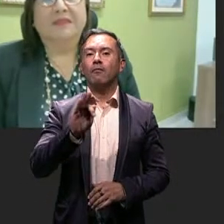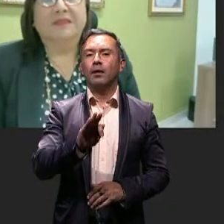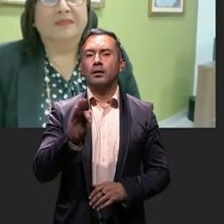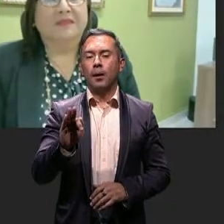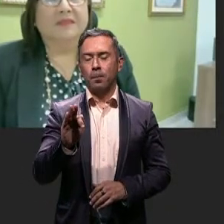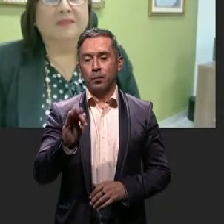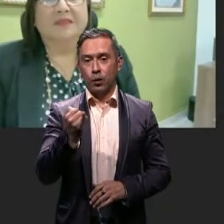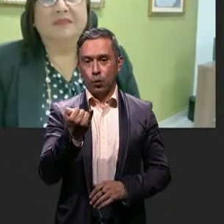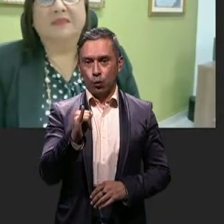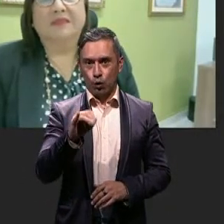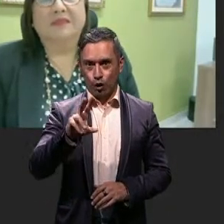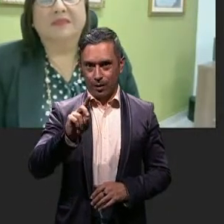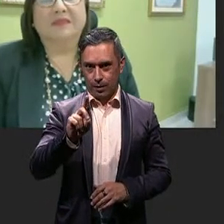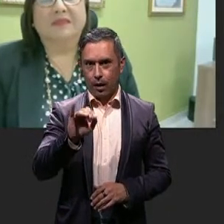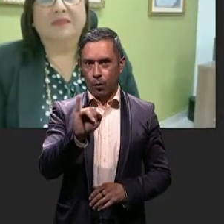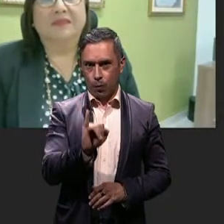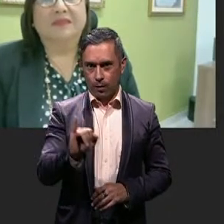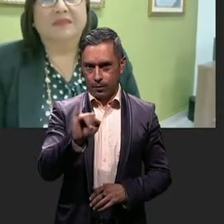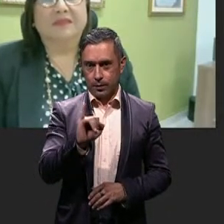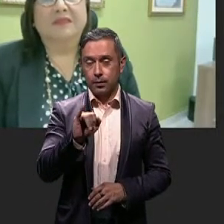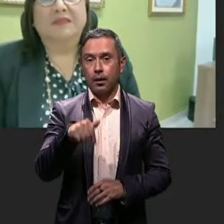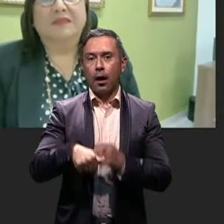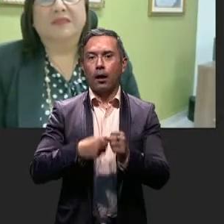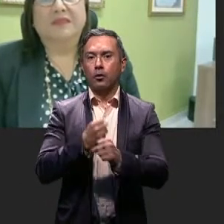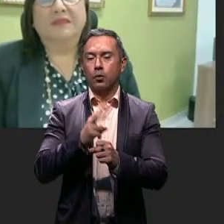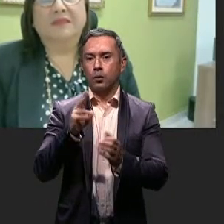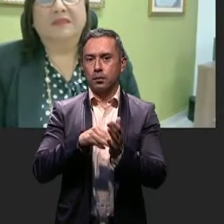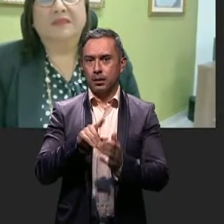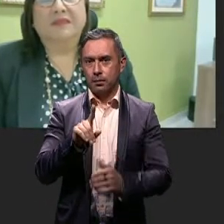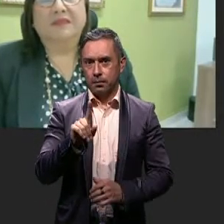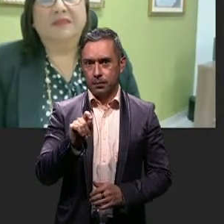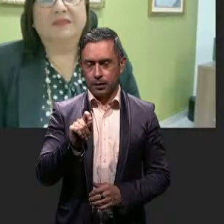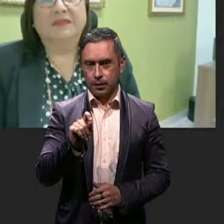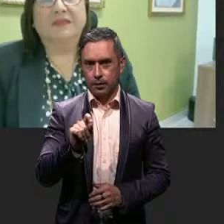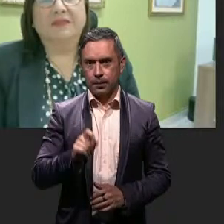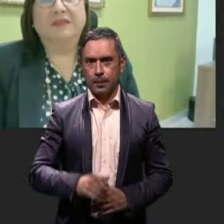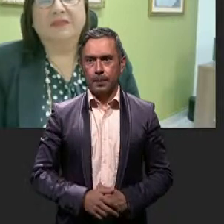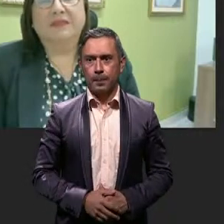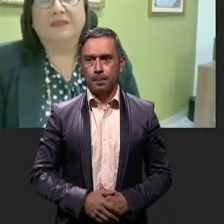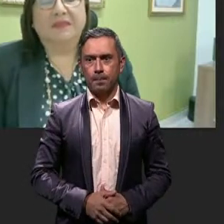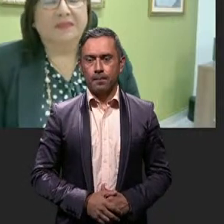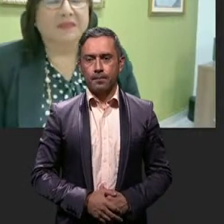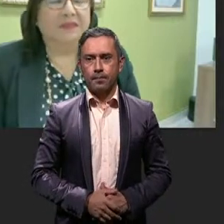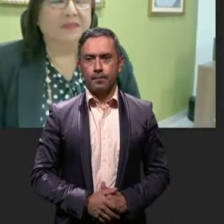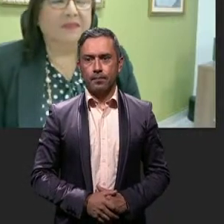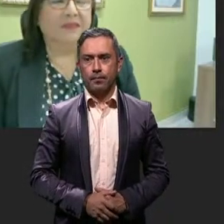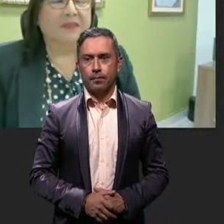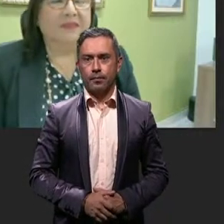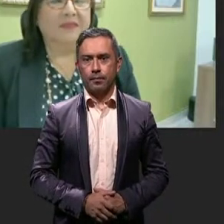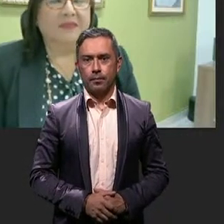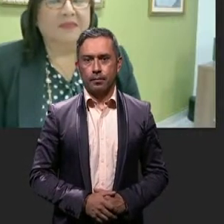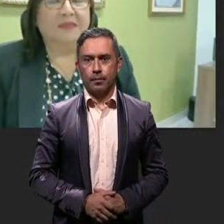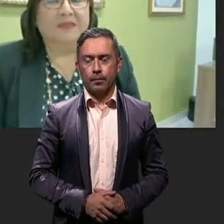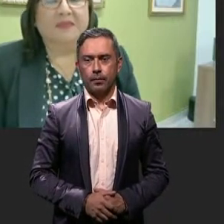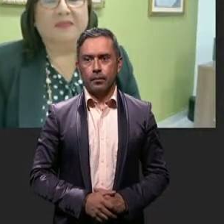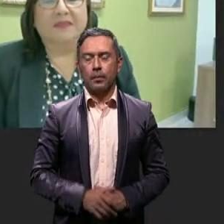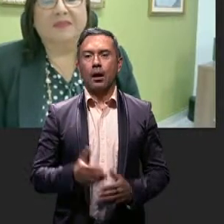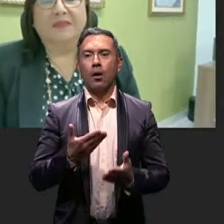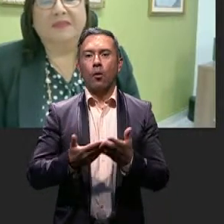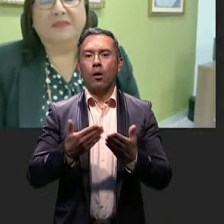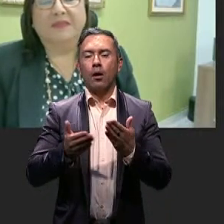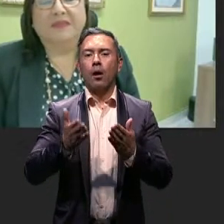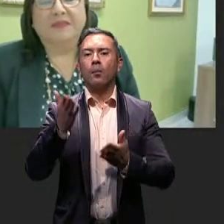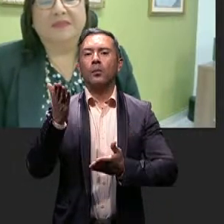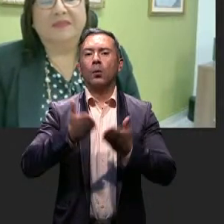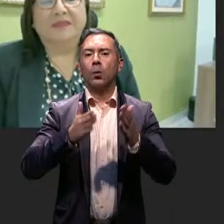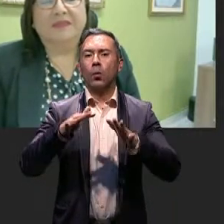Today del is 2020. June 30th, Estamos Thursday, en el foro, en la cumbre de la 2022, democracia electoral and